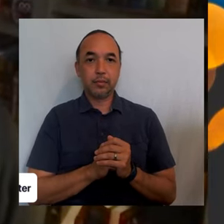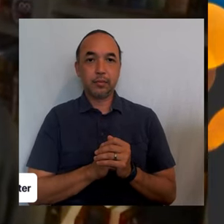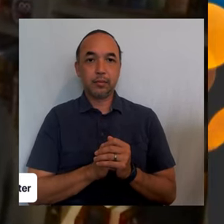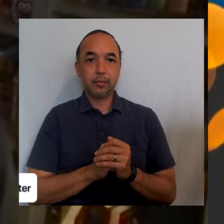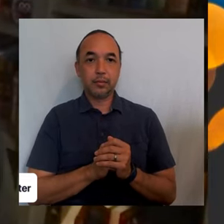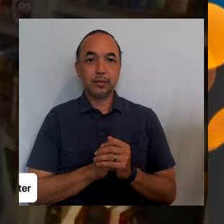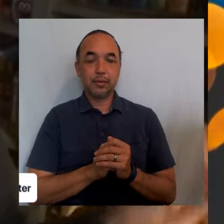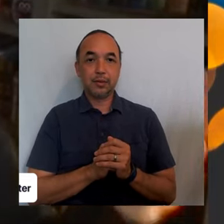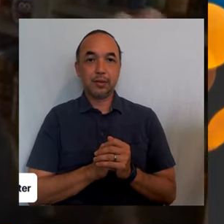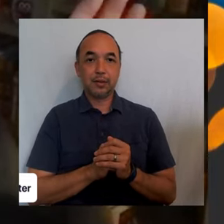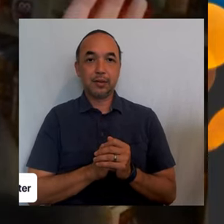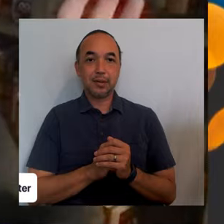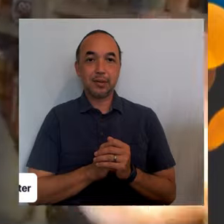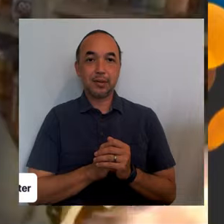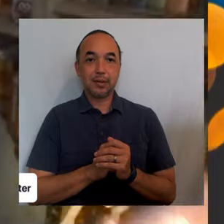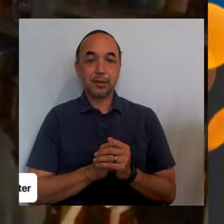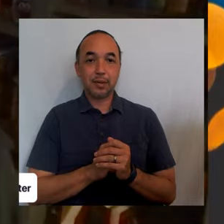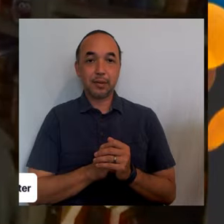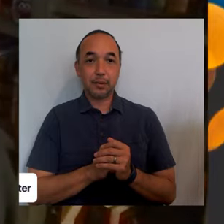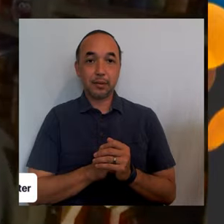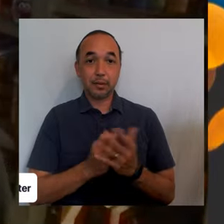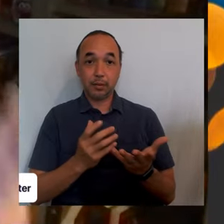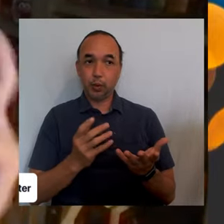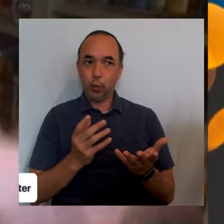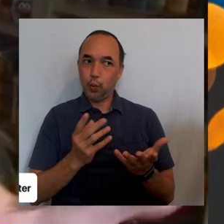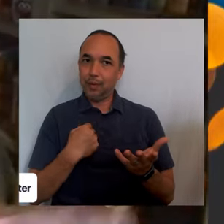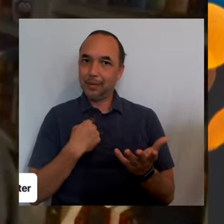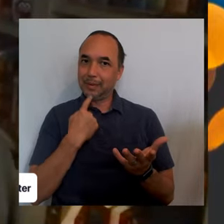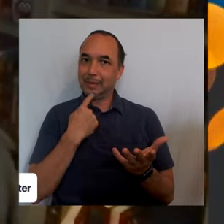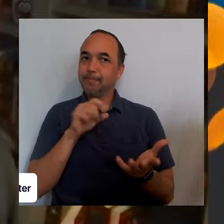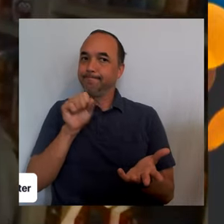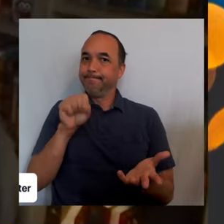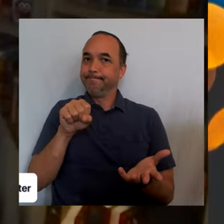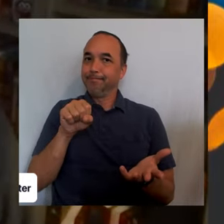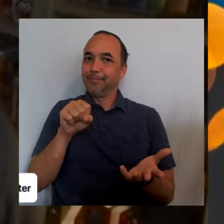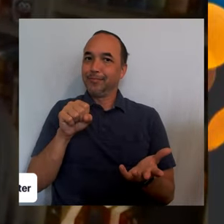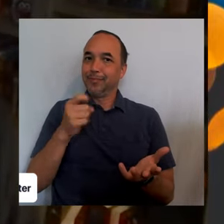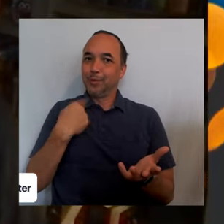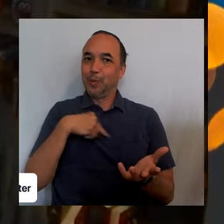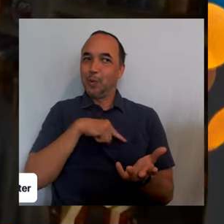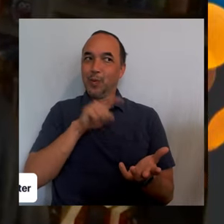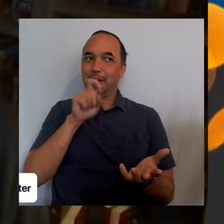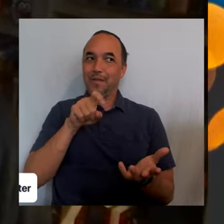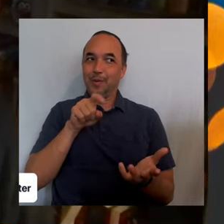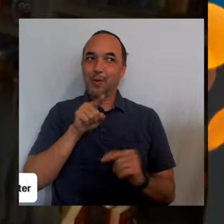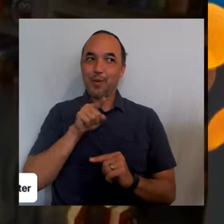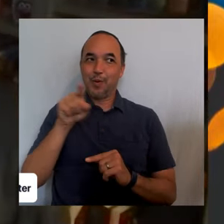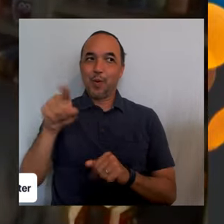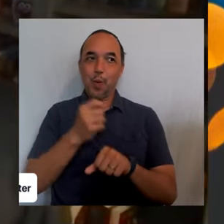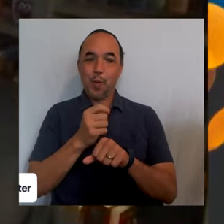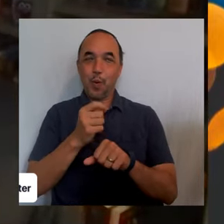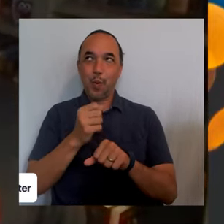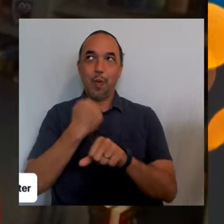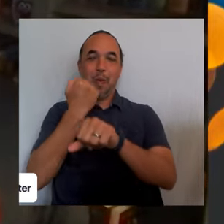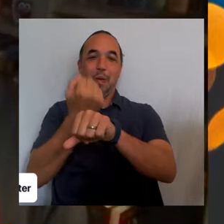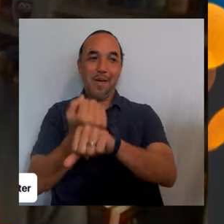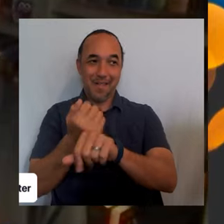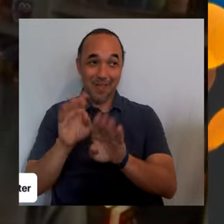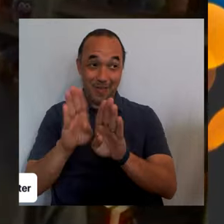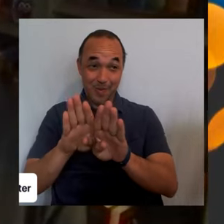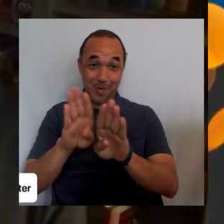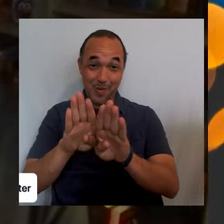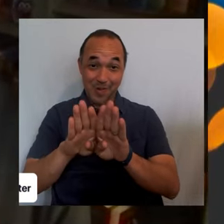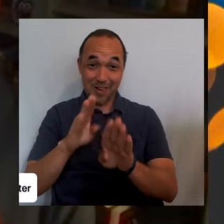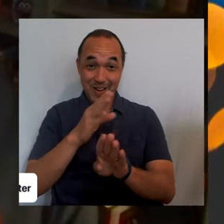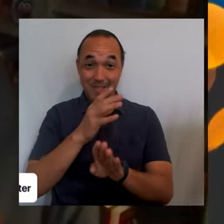I then said, yes, we have to go and unlock the door, lock the door and